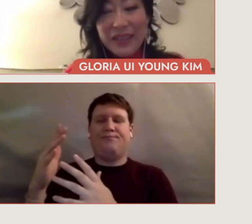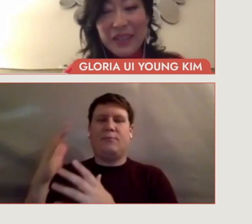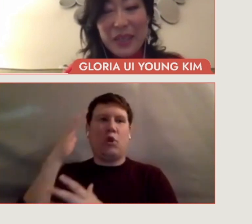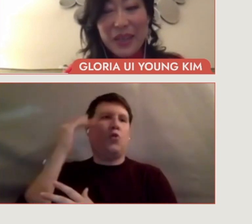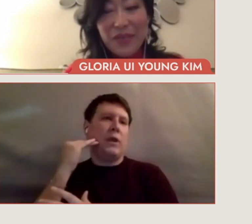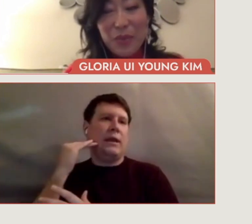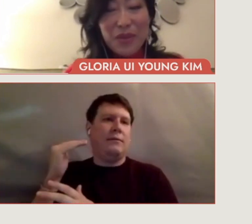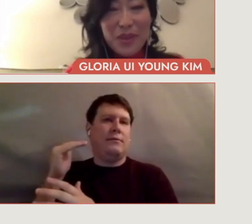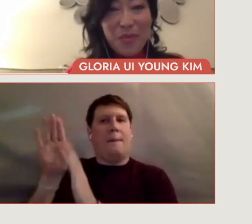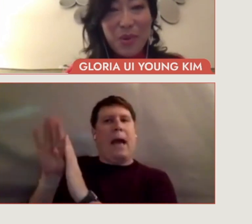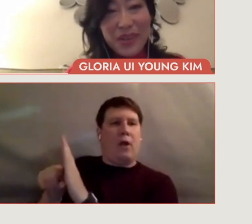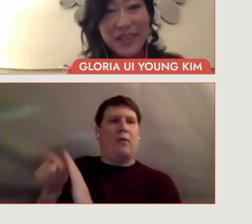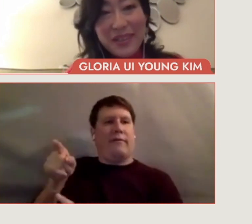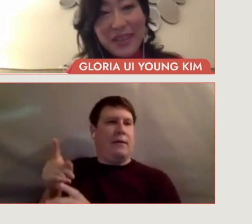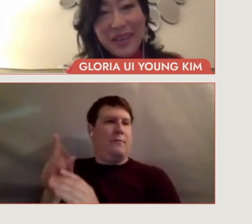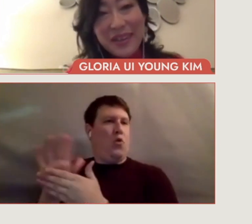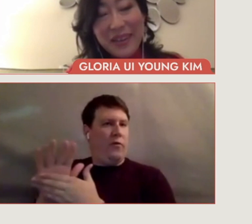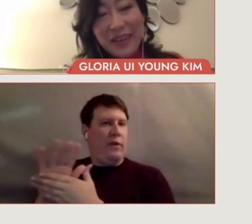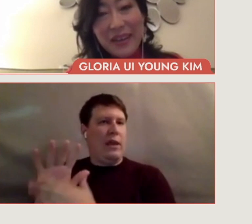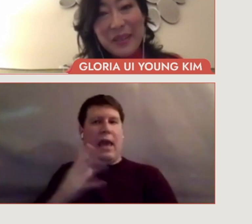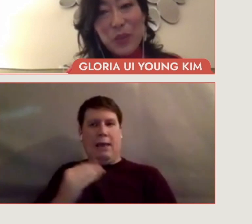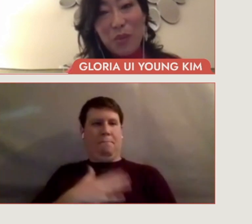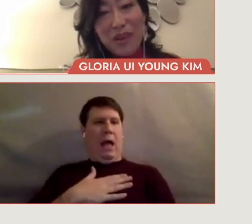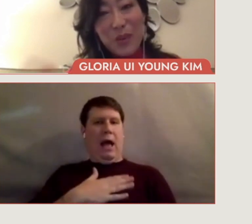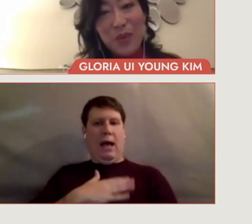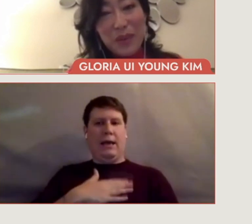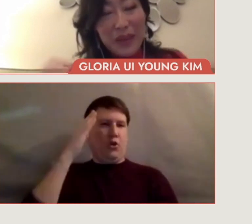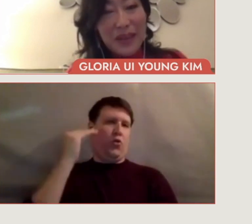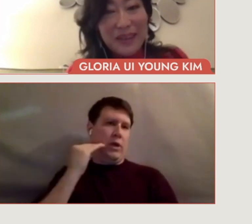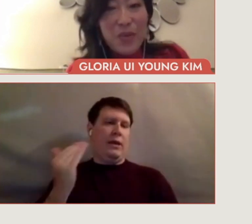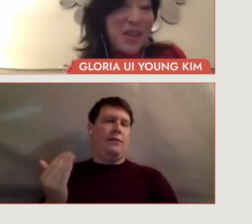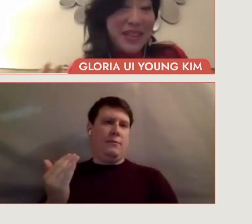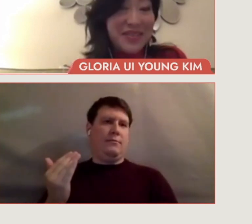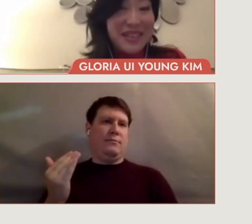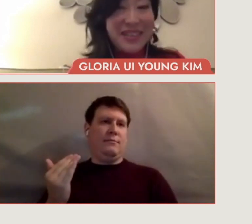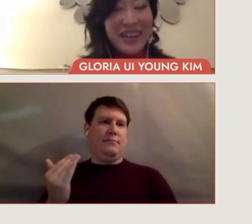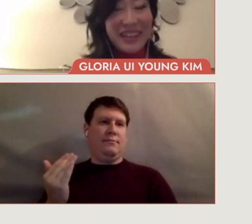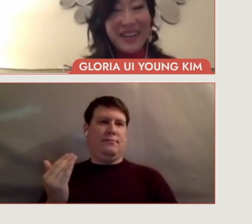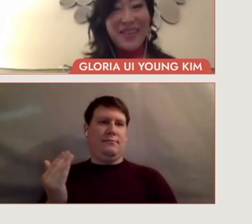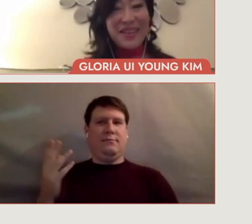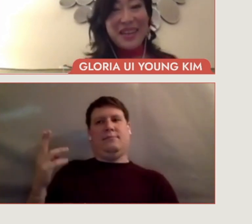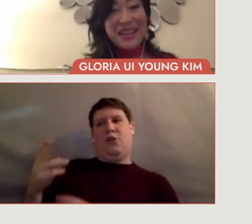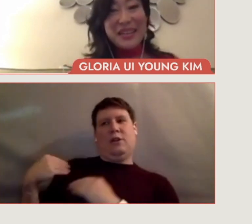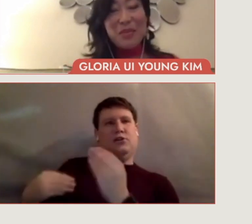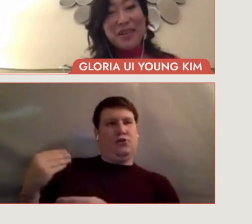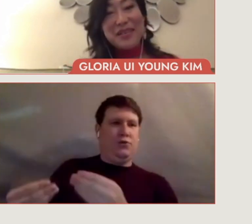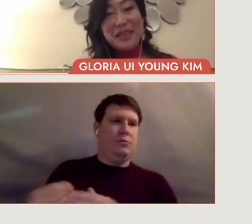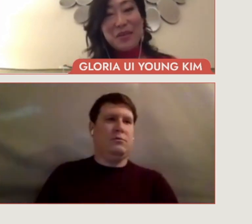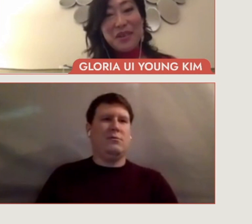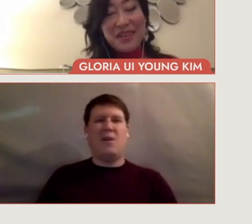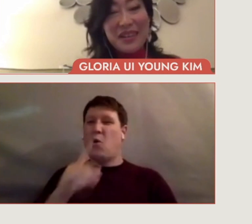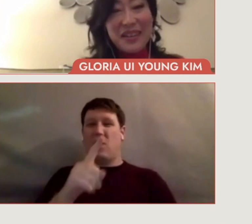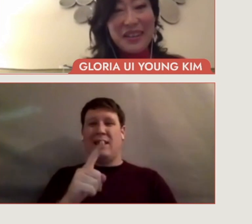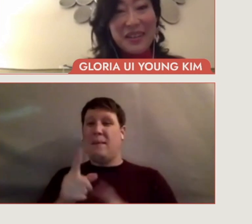I just thought for me, it was important that I cast these women as like queens, really, right? Like I thought it didn't matter that they